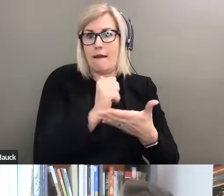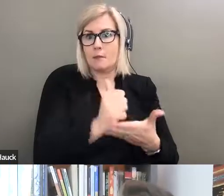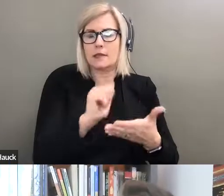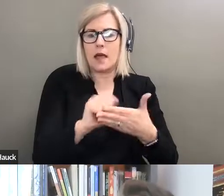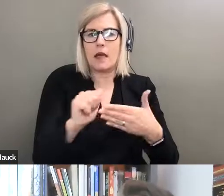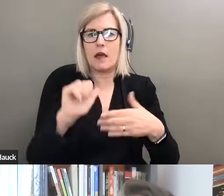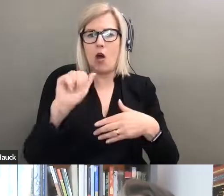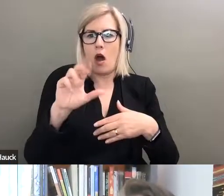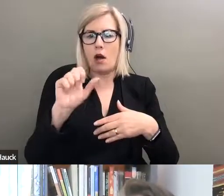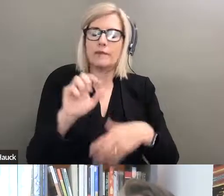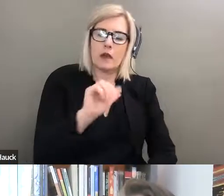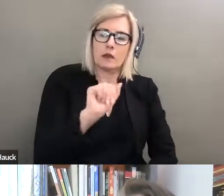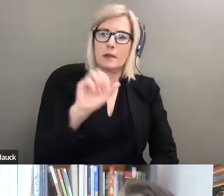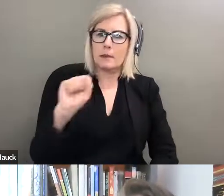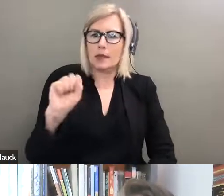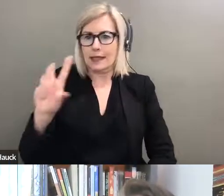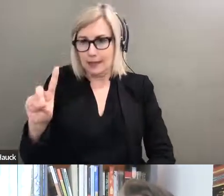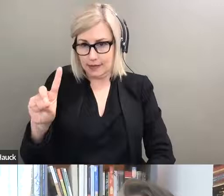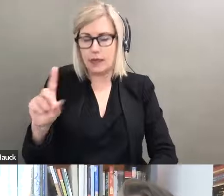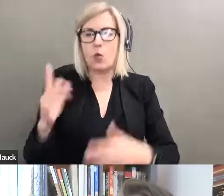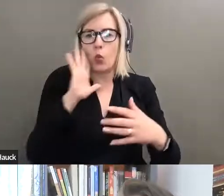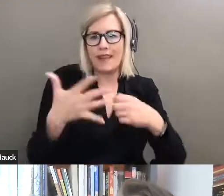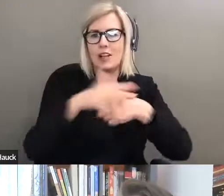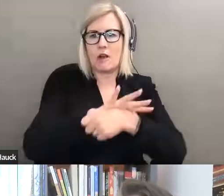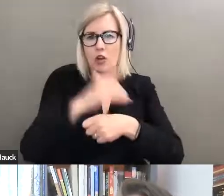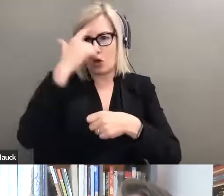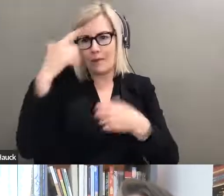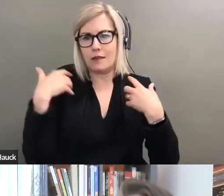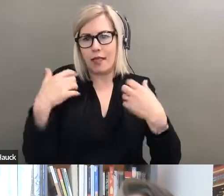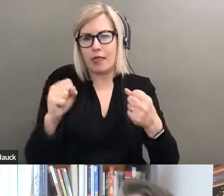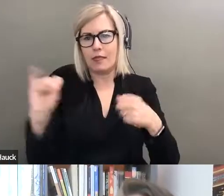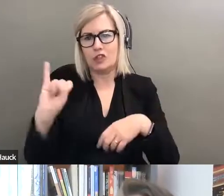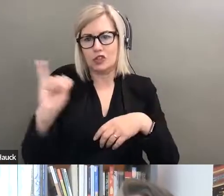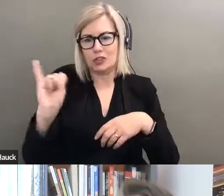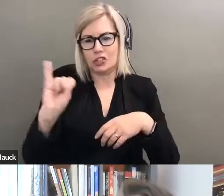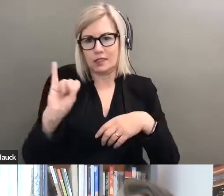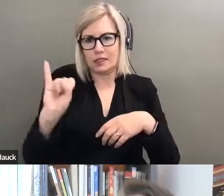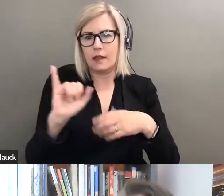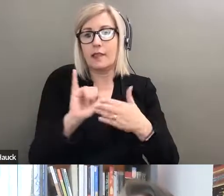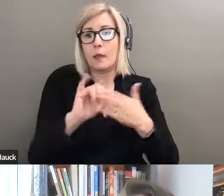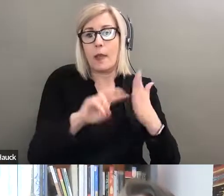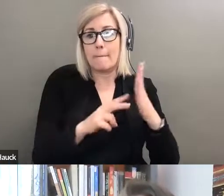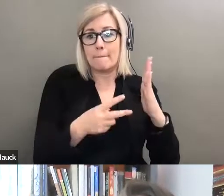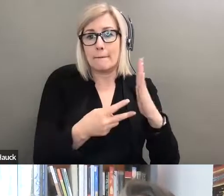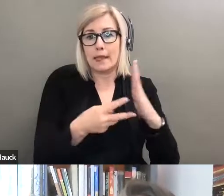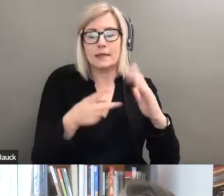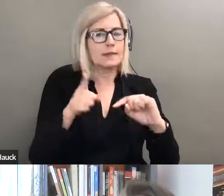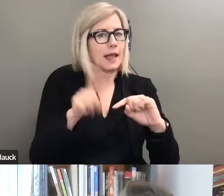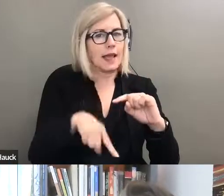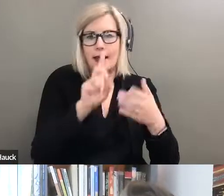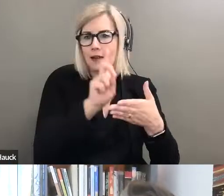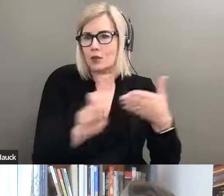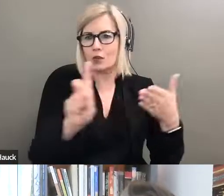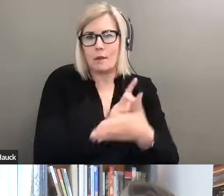autism spectrum disorder is covered under mental health insurance parity. So that means that they can't